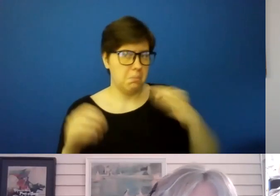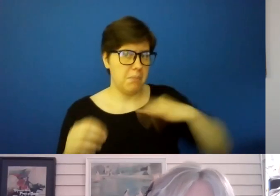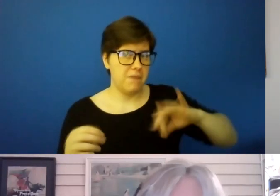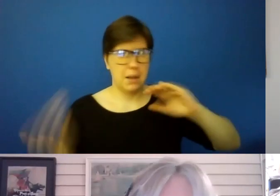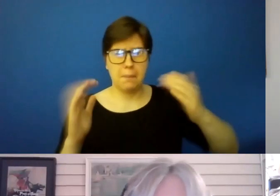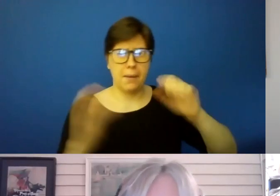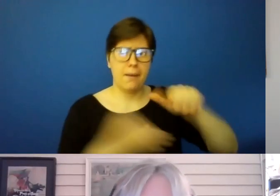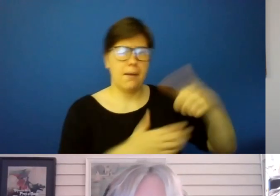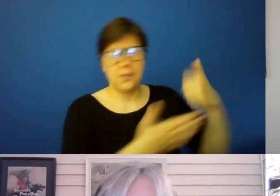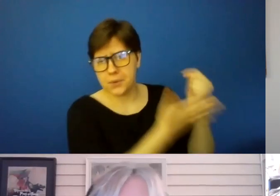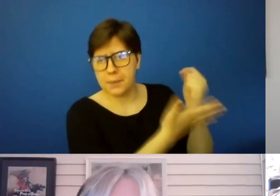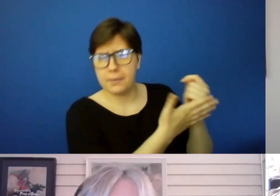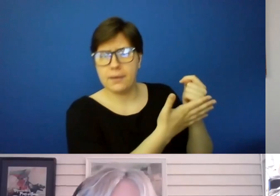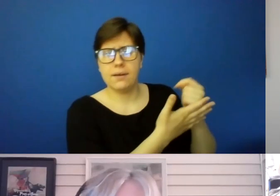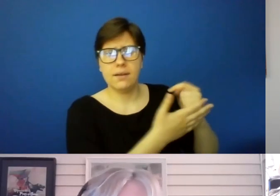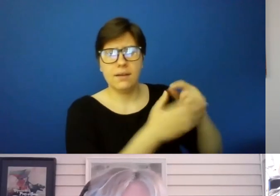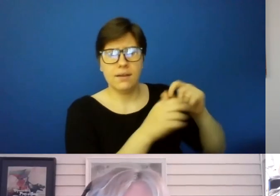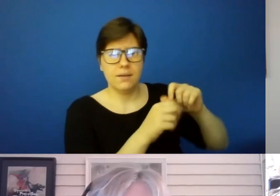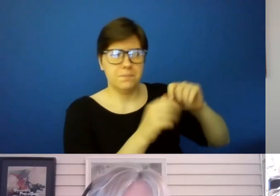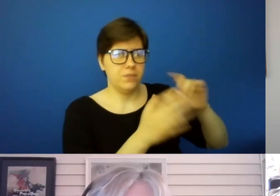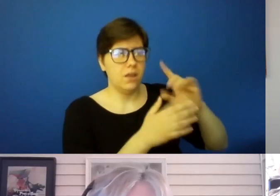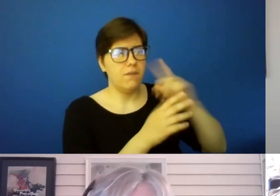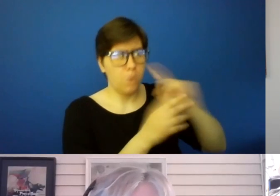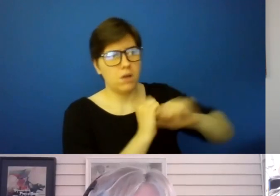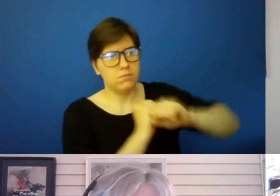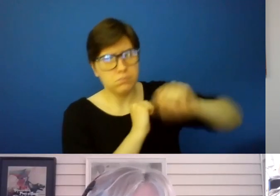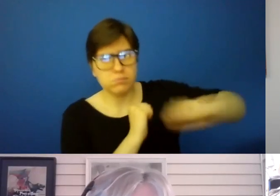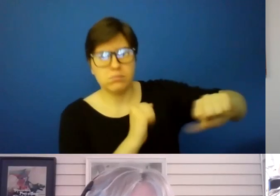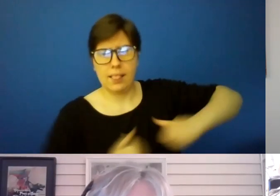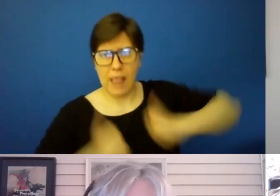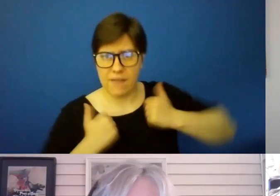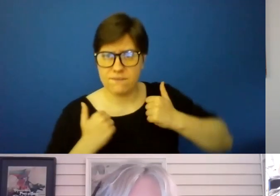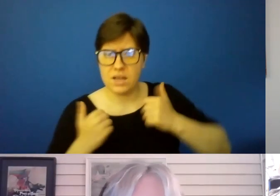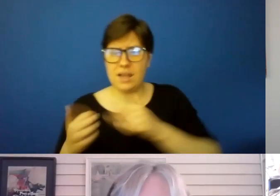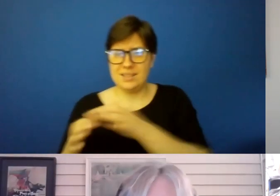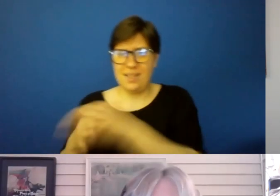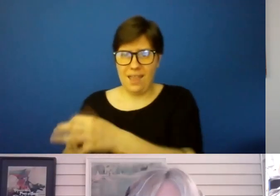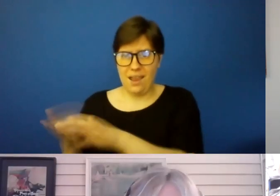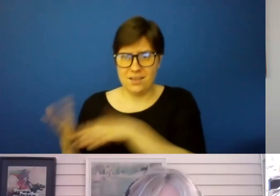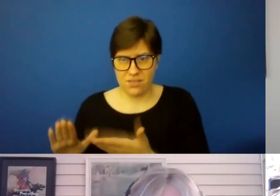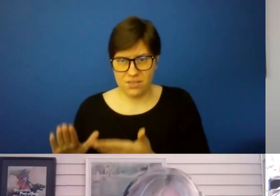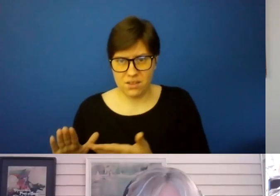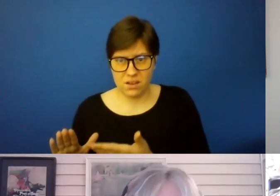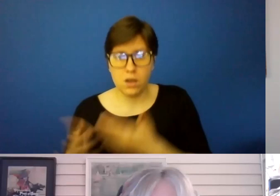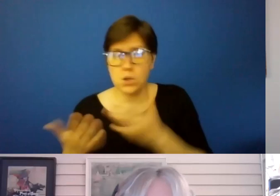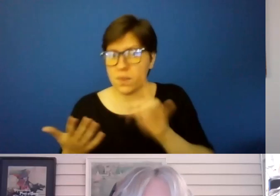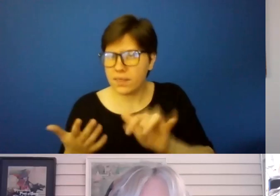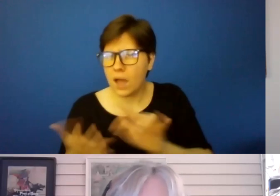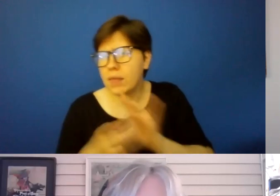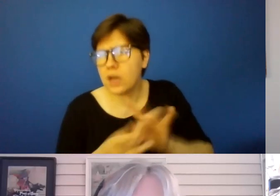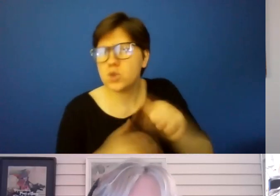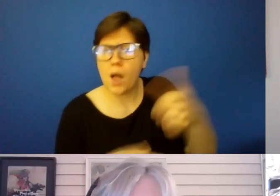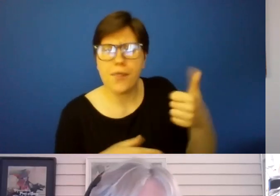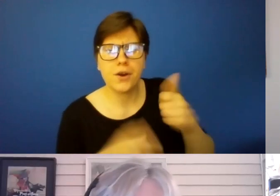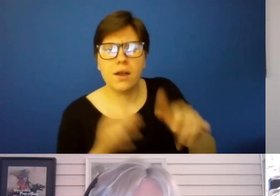medical treatments designed to prolong death, life, and delay death. And this also goes to some of the comments that I'm seeing